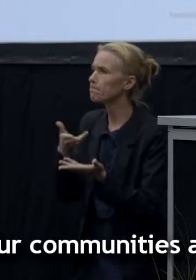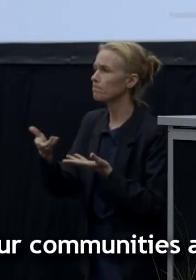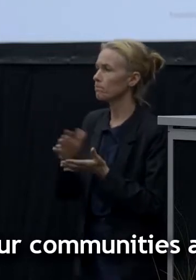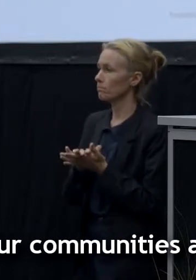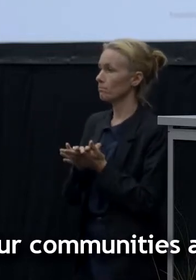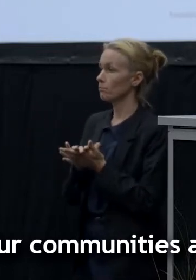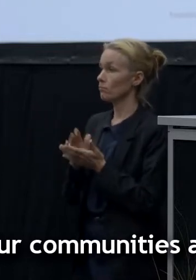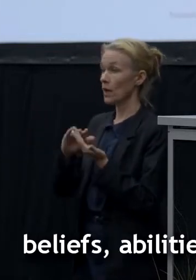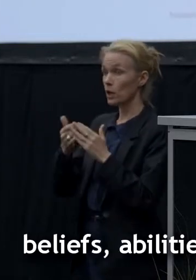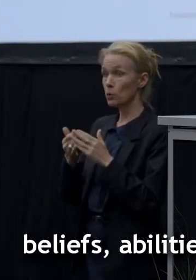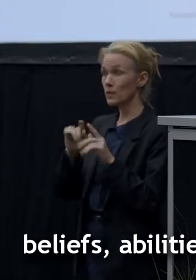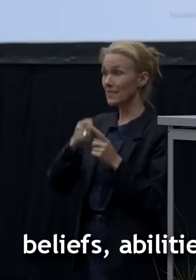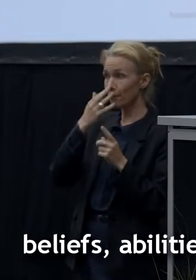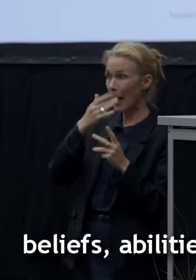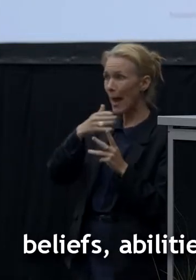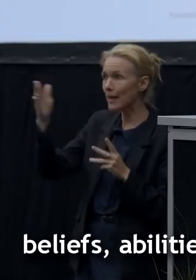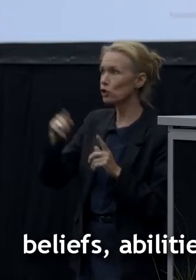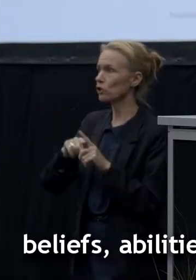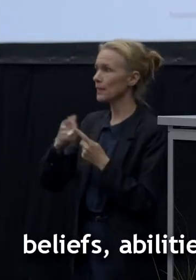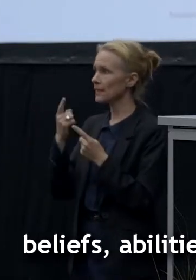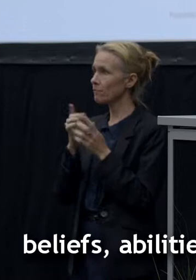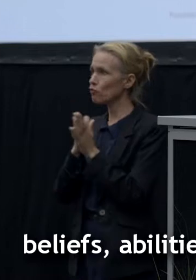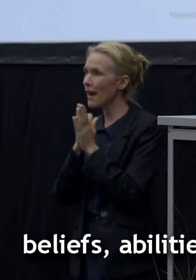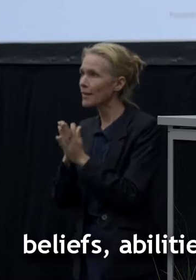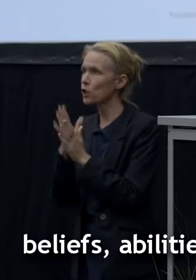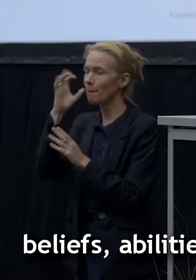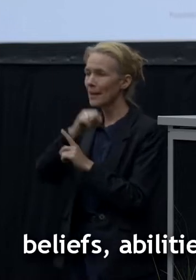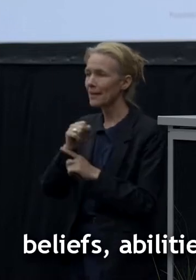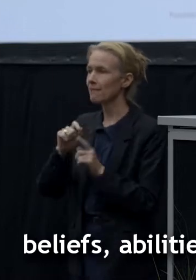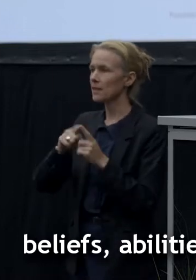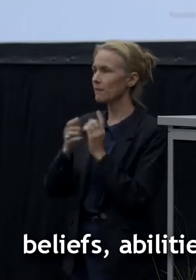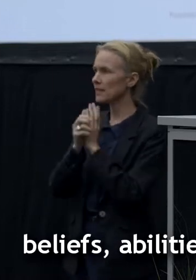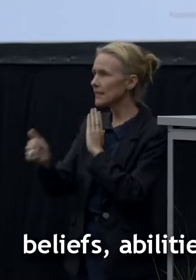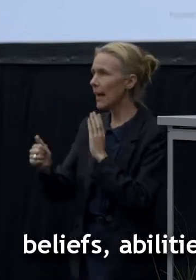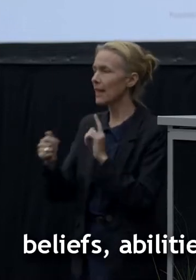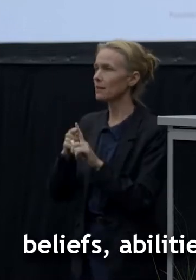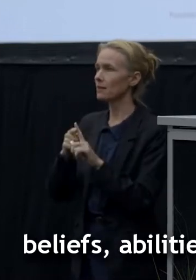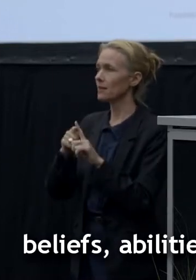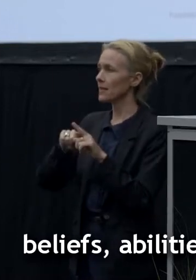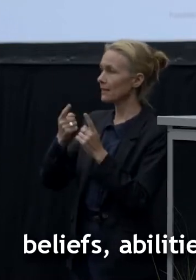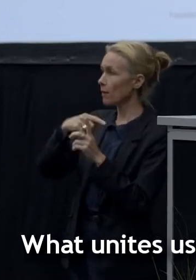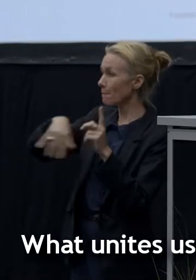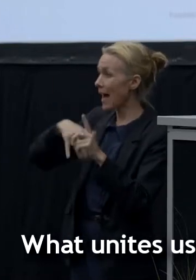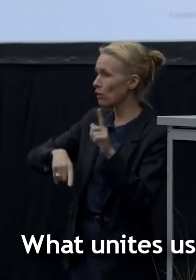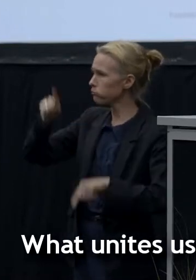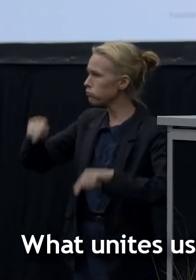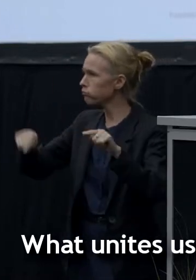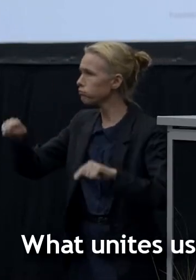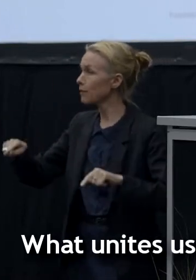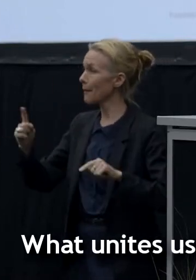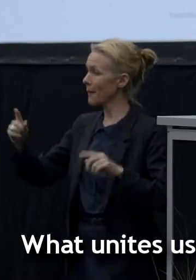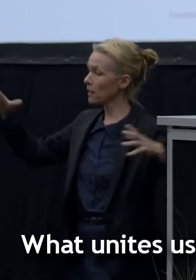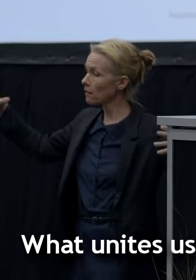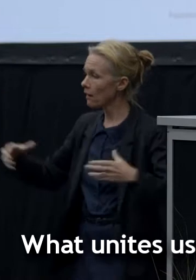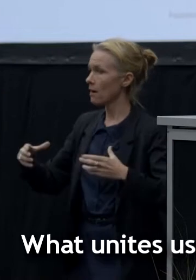all generations, beliefs, abilities, backgrounds, experience, and skills. What unites us